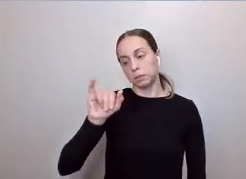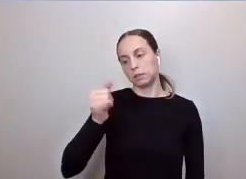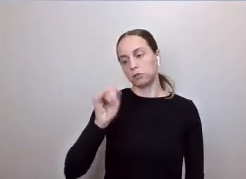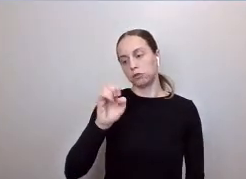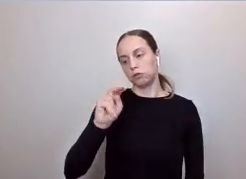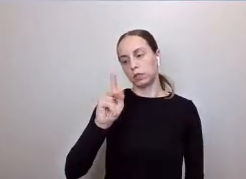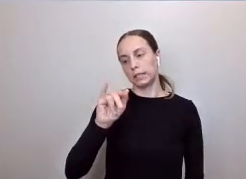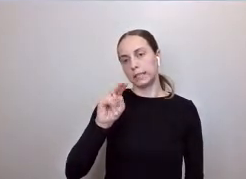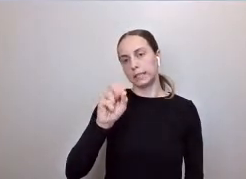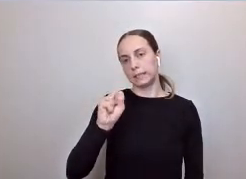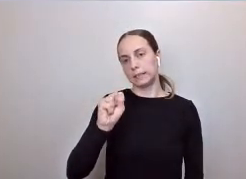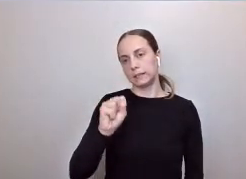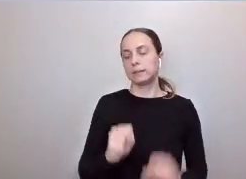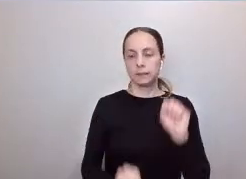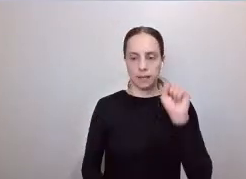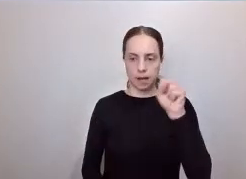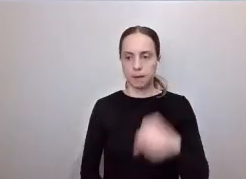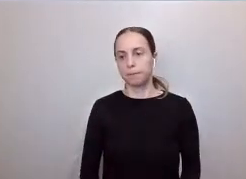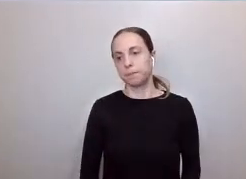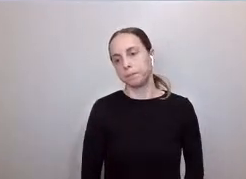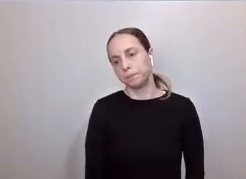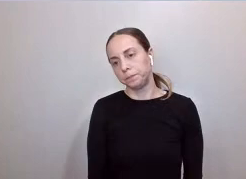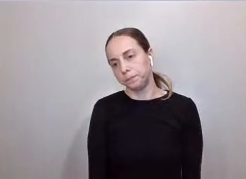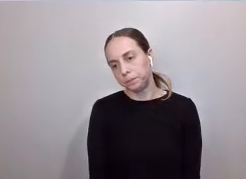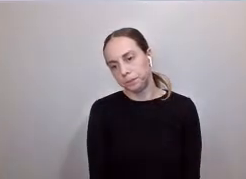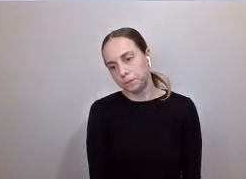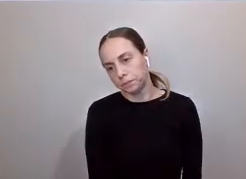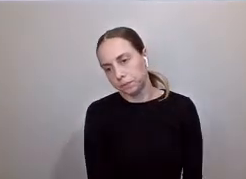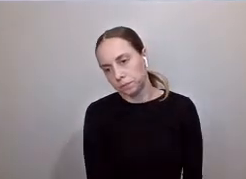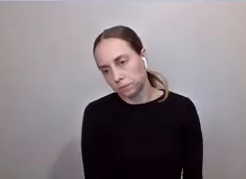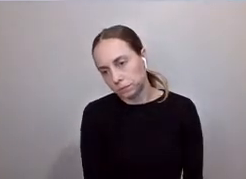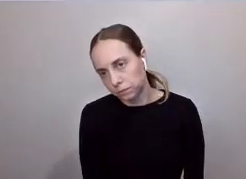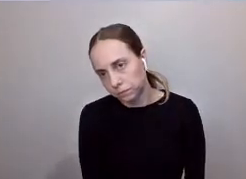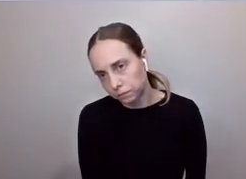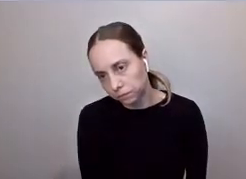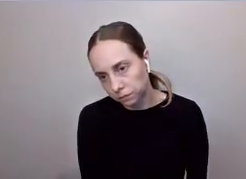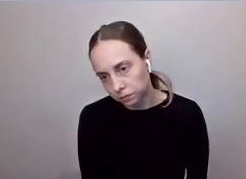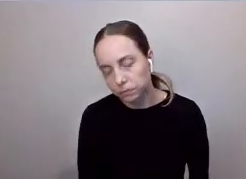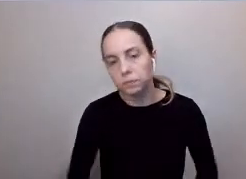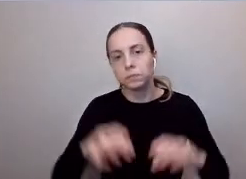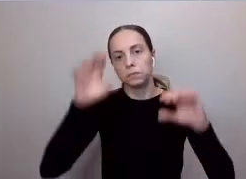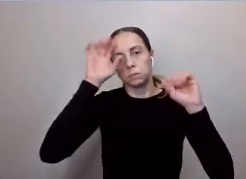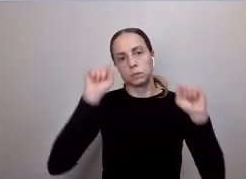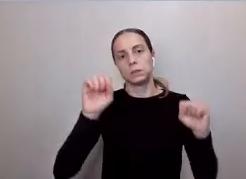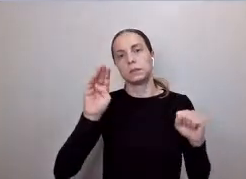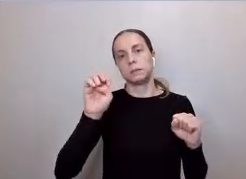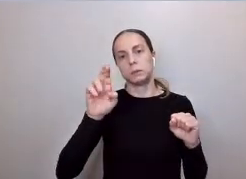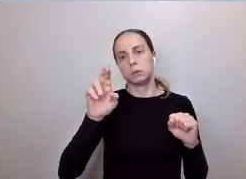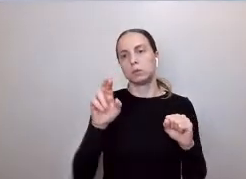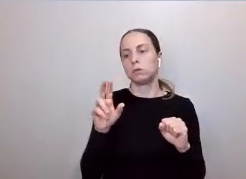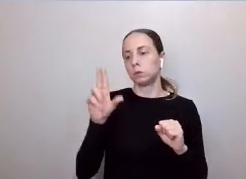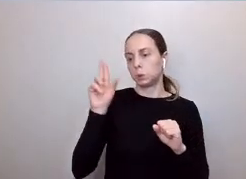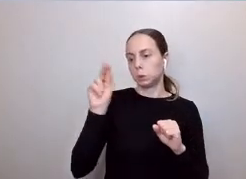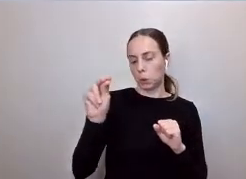Aye. President Bender. No. There are 7 ayes and 6 nays.